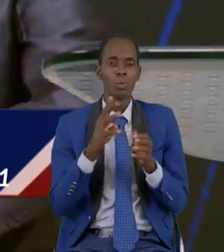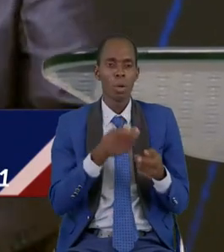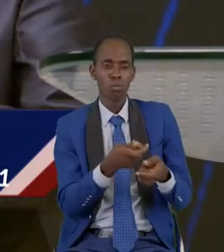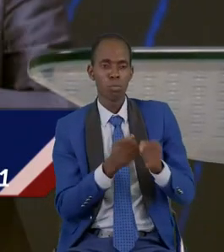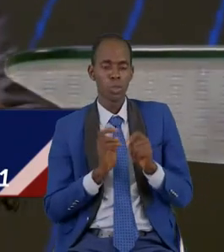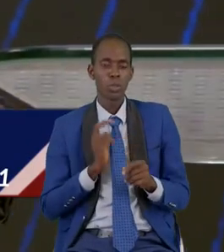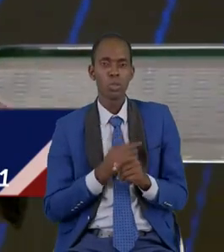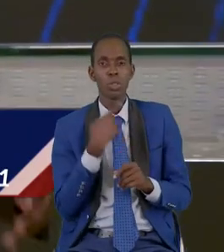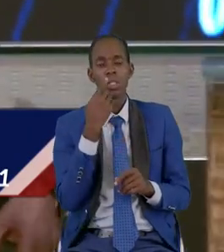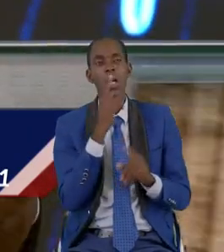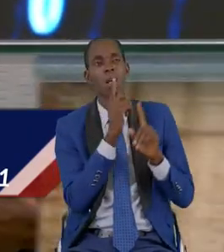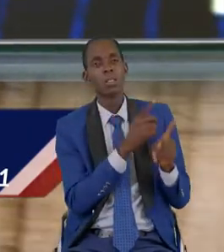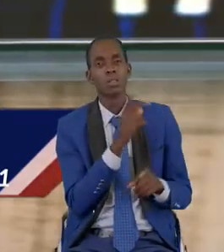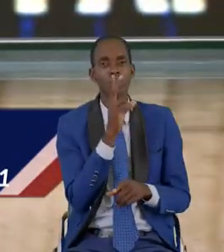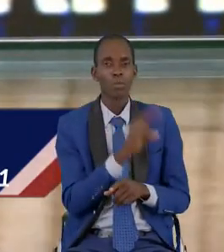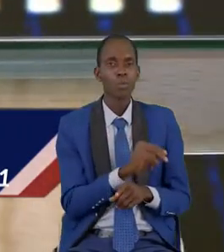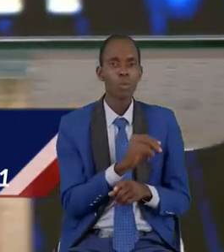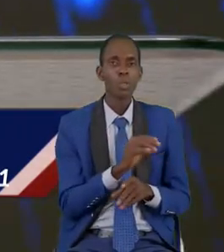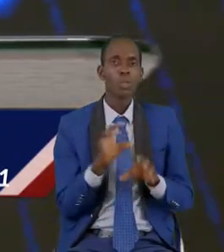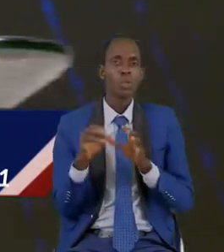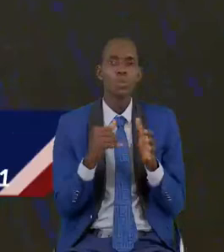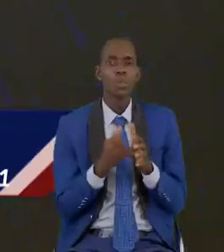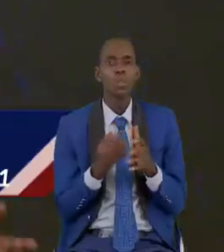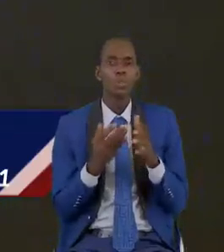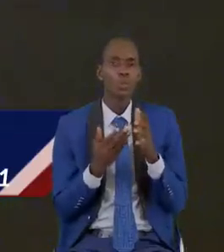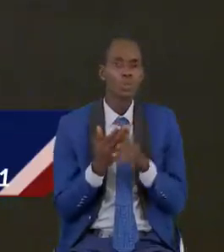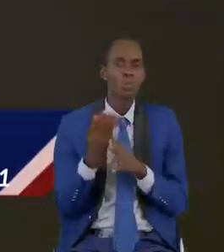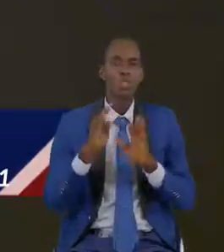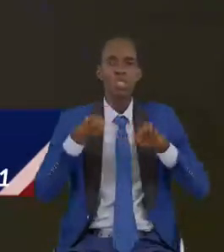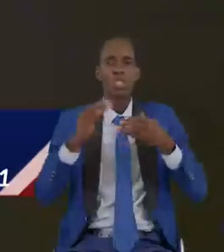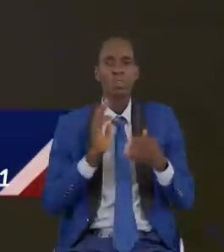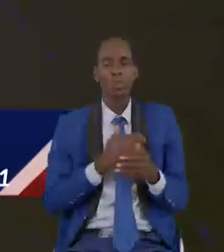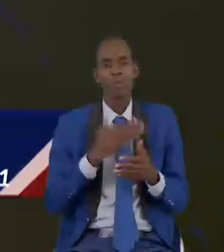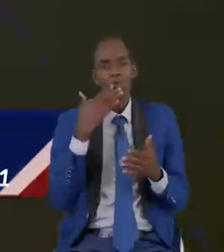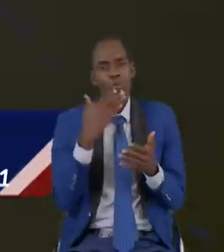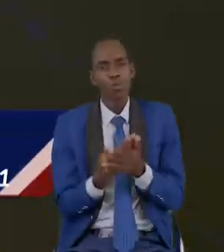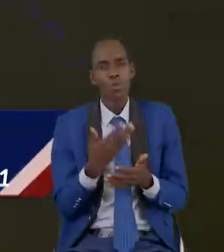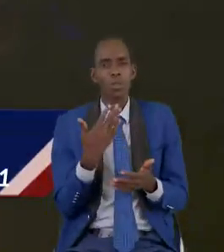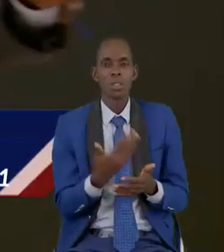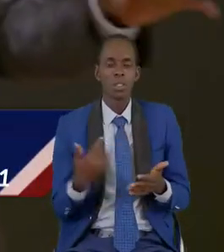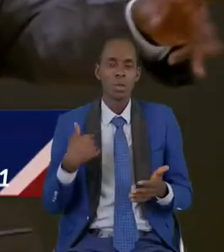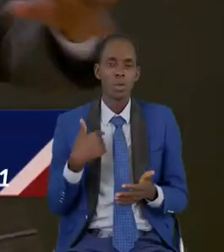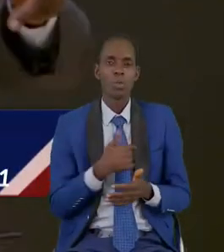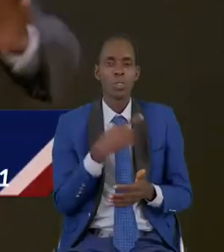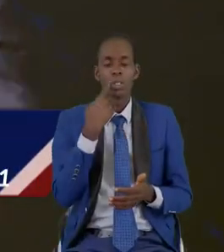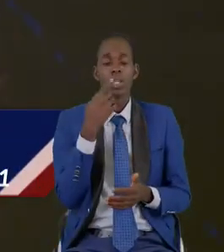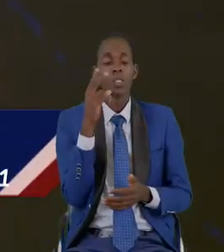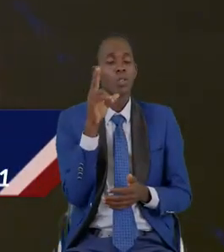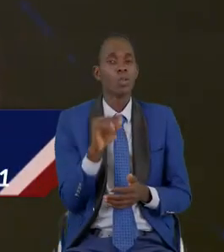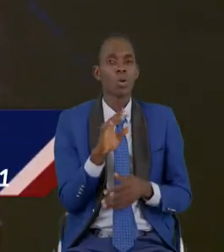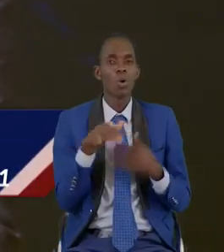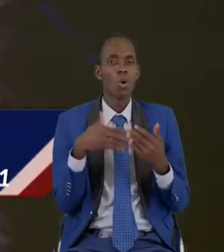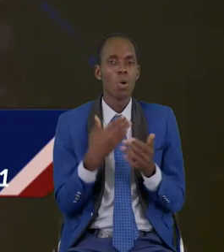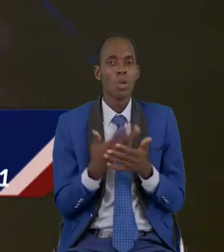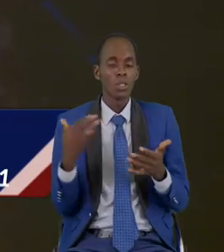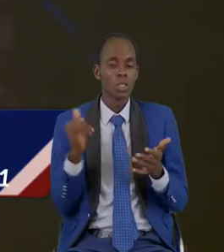no. They did it by, you know, giving us things and being nice to us, we said no. All these things that you give us will